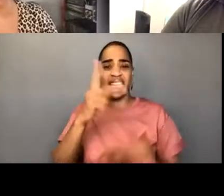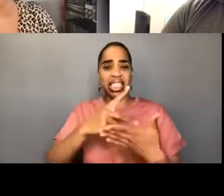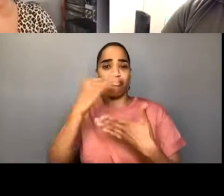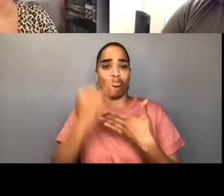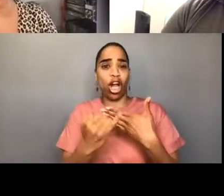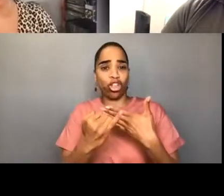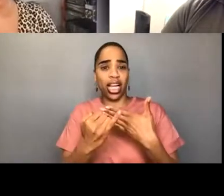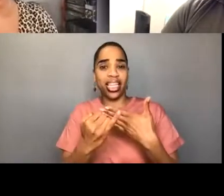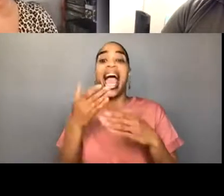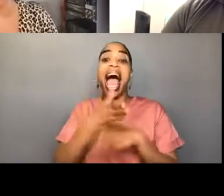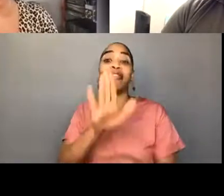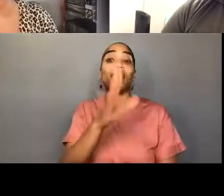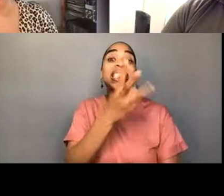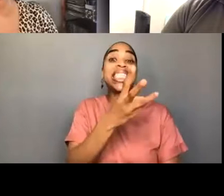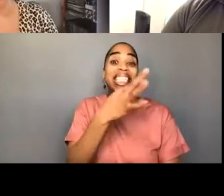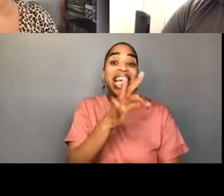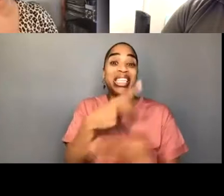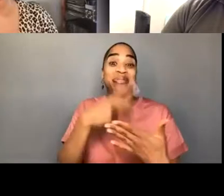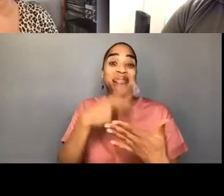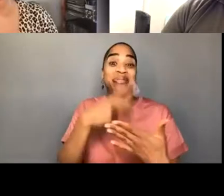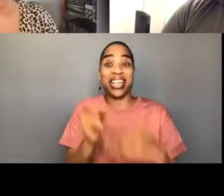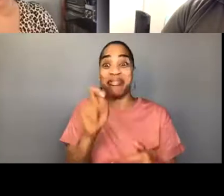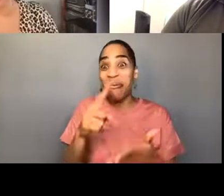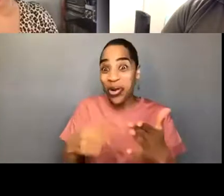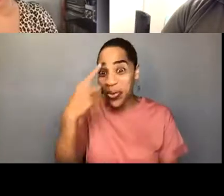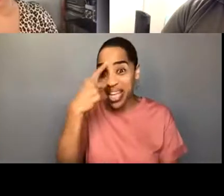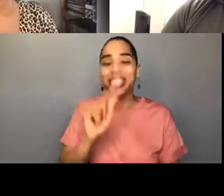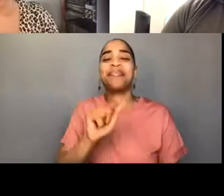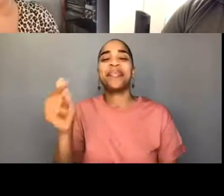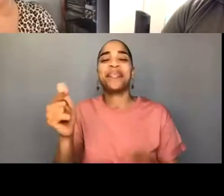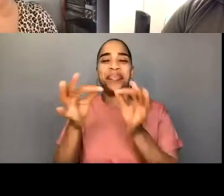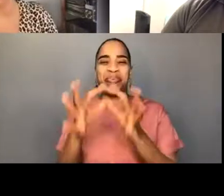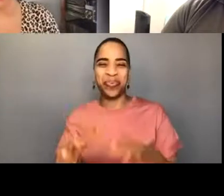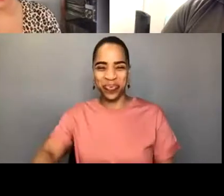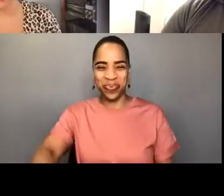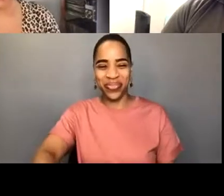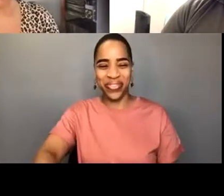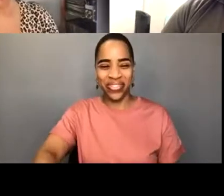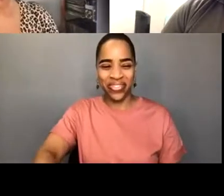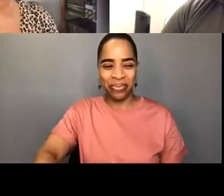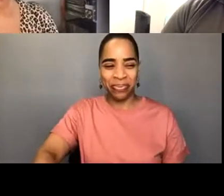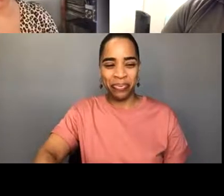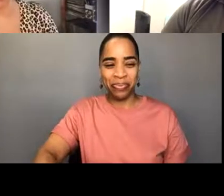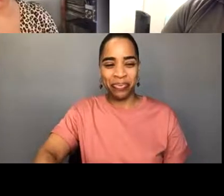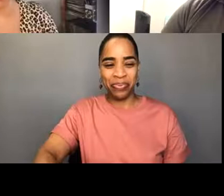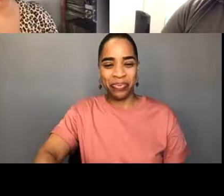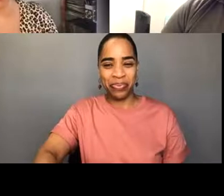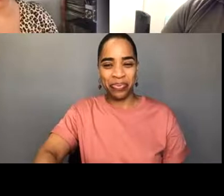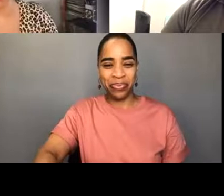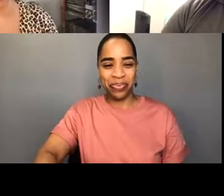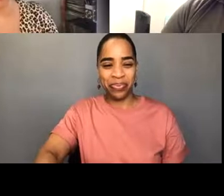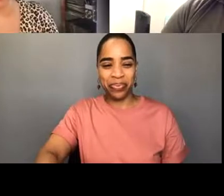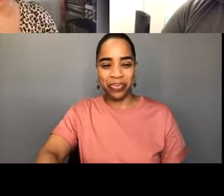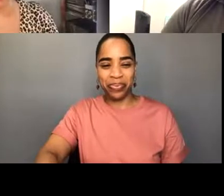your 1619 Project is one that came up? Okay, I'm gonna assume that's a somewhat of a